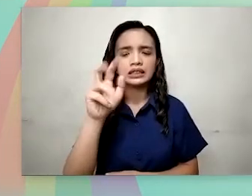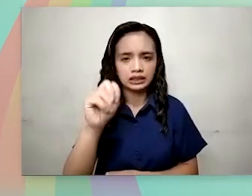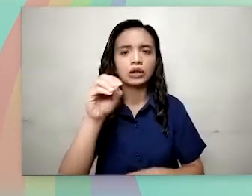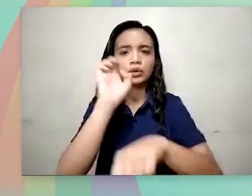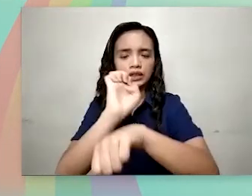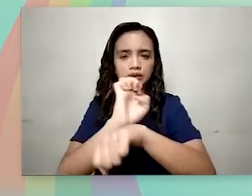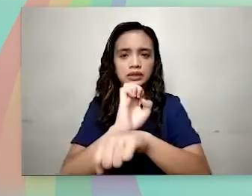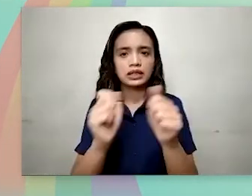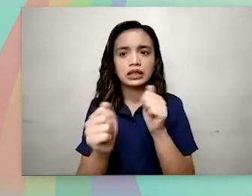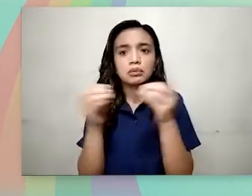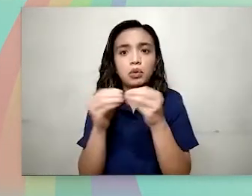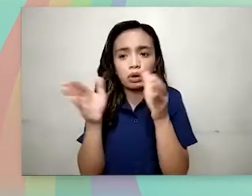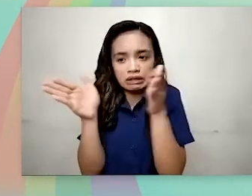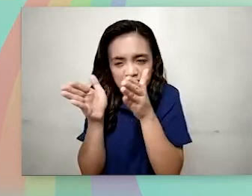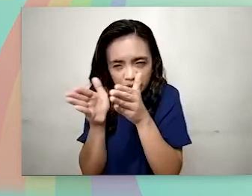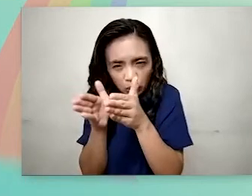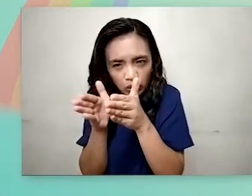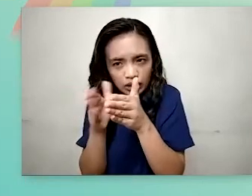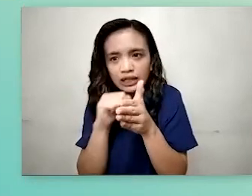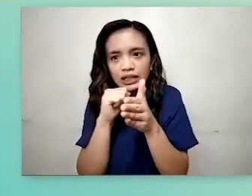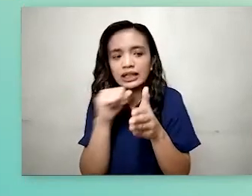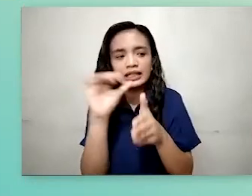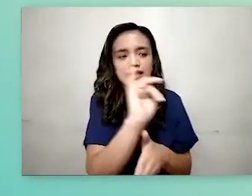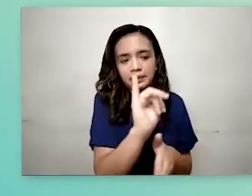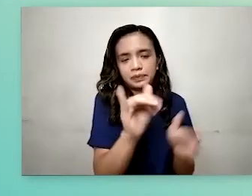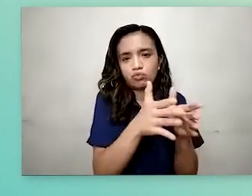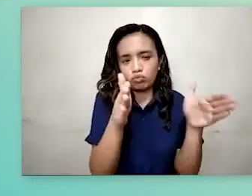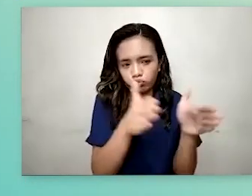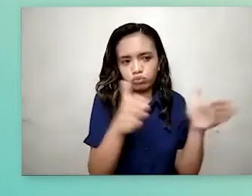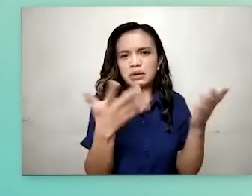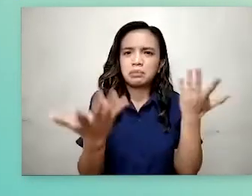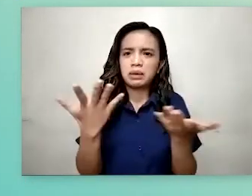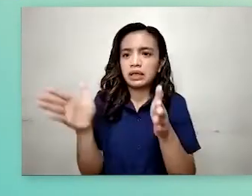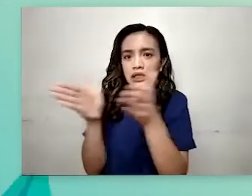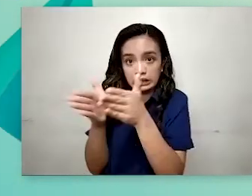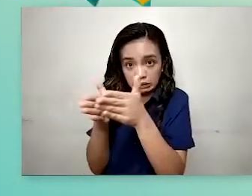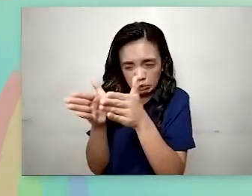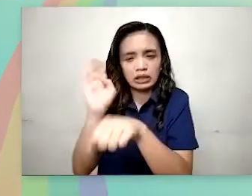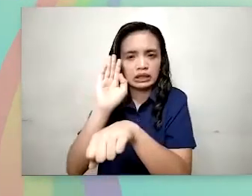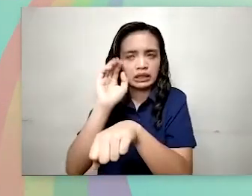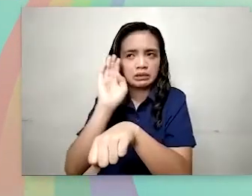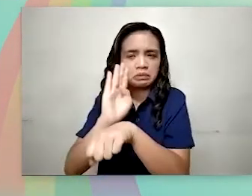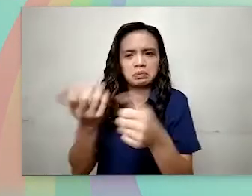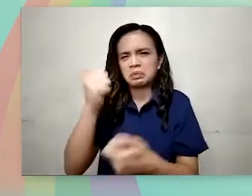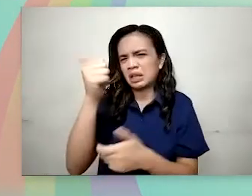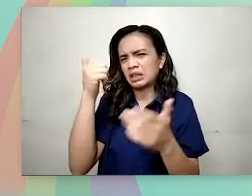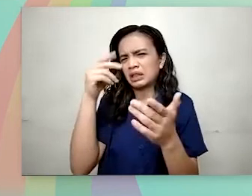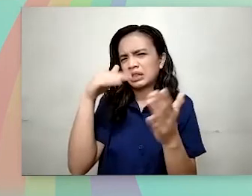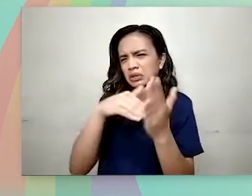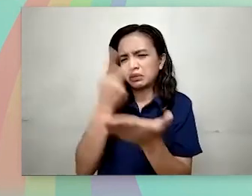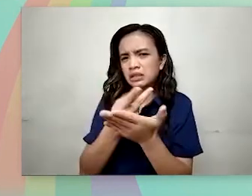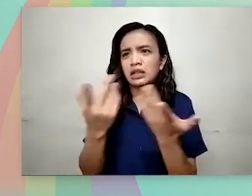These nano enterprises are even smaller than the micro enterprise, no? They usually just have less than 10,000 pesos in income per